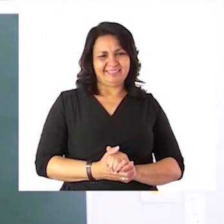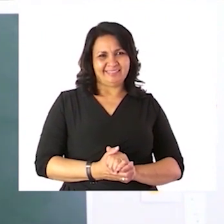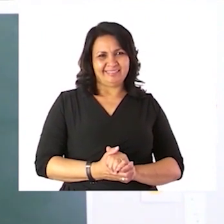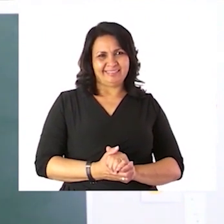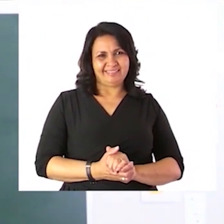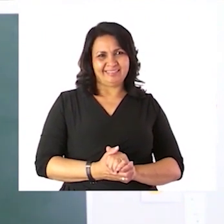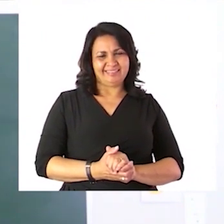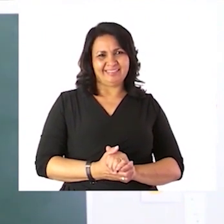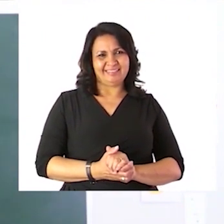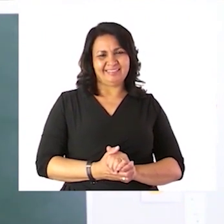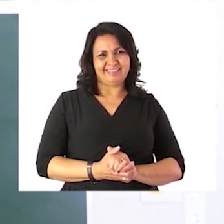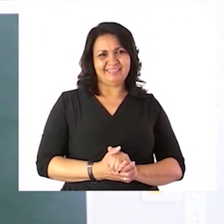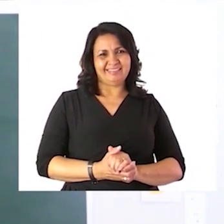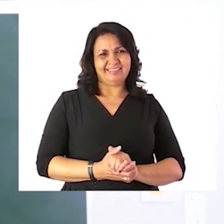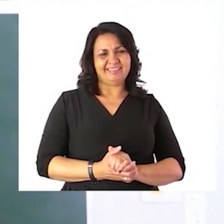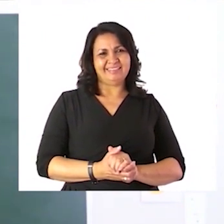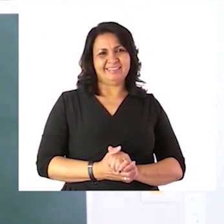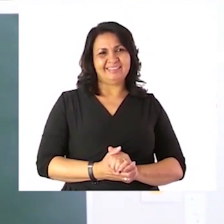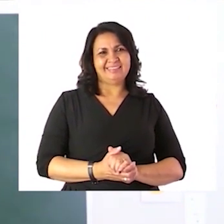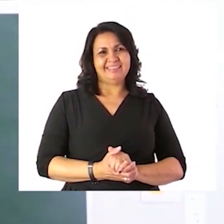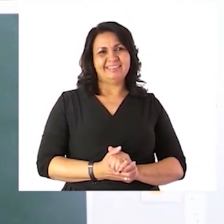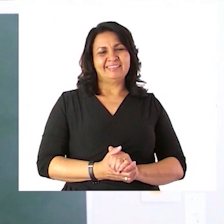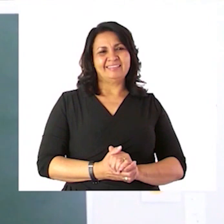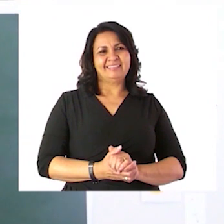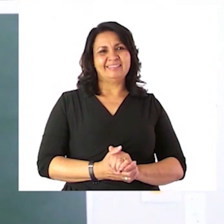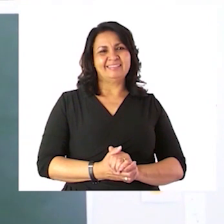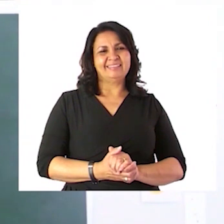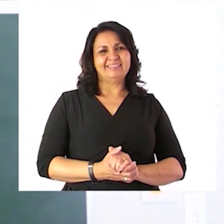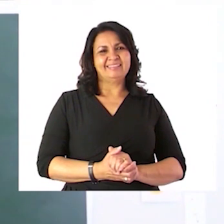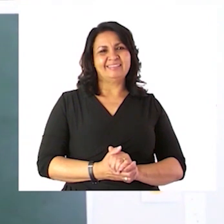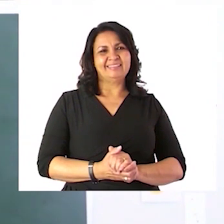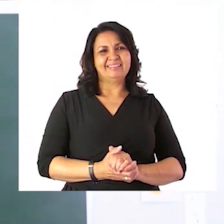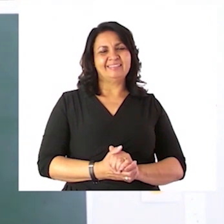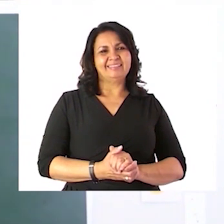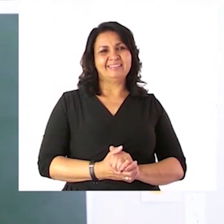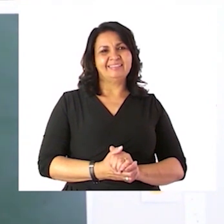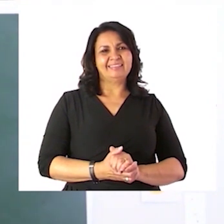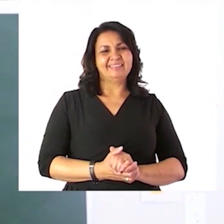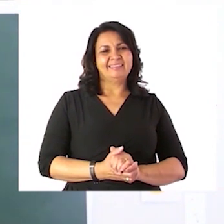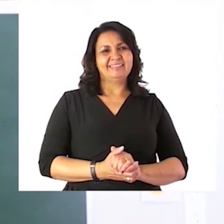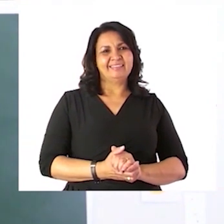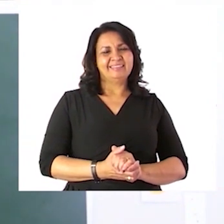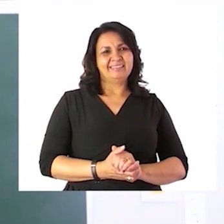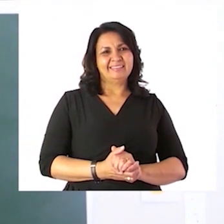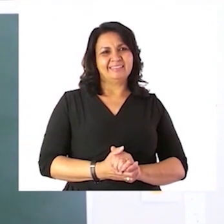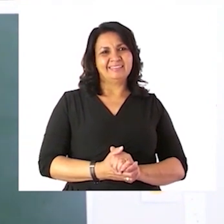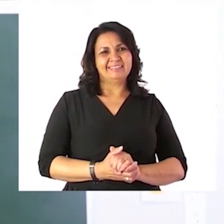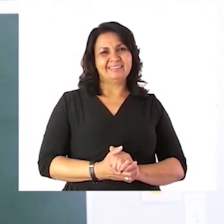Go down, up again with the same line, and make a little